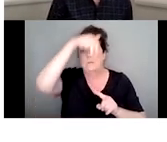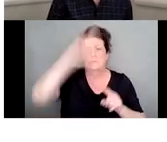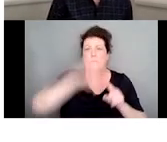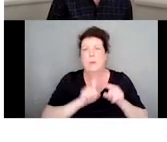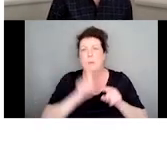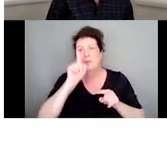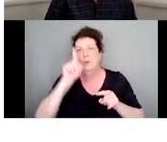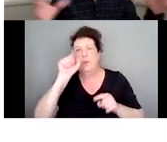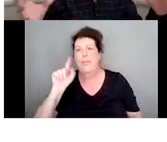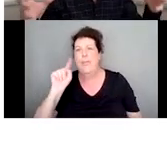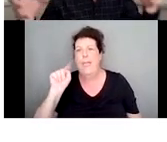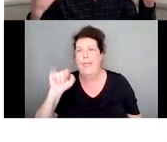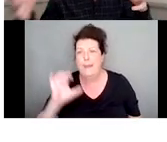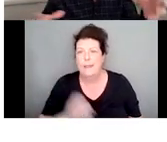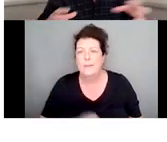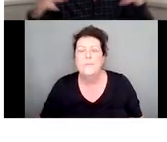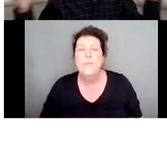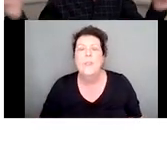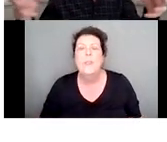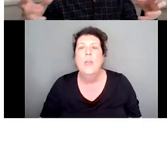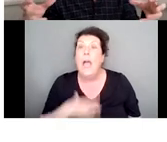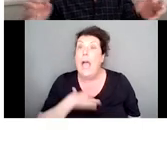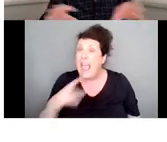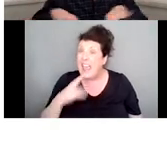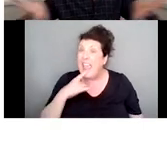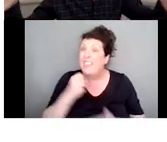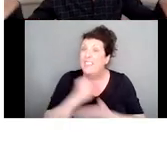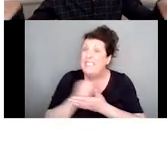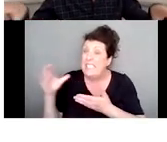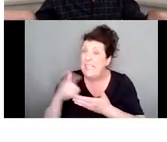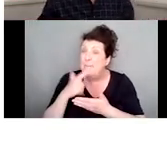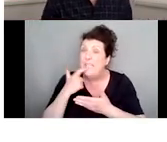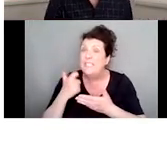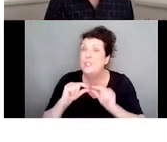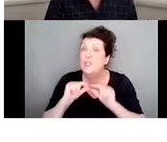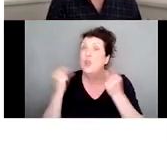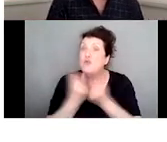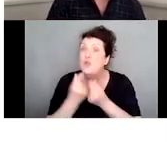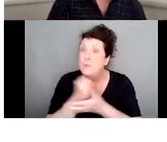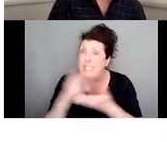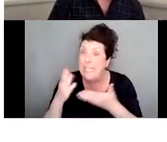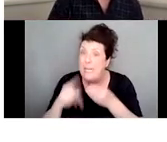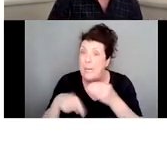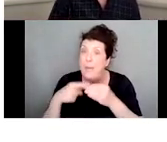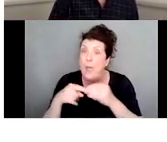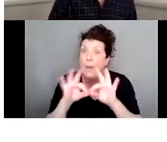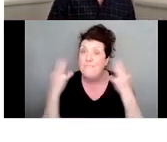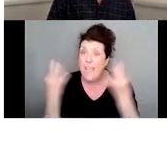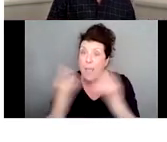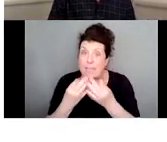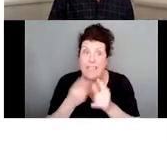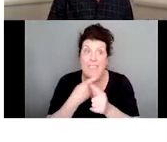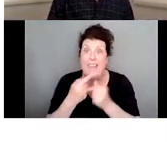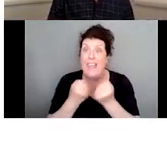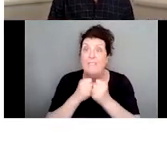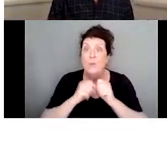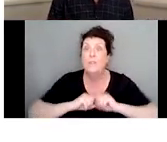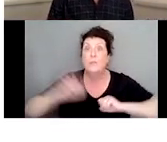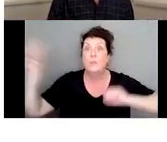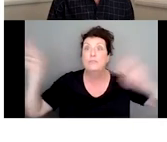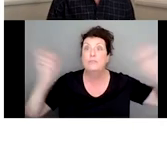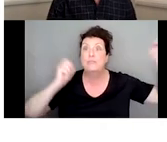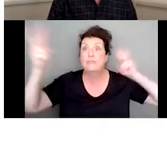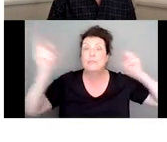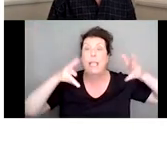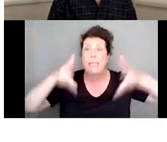because at the end of it, it's a group scene. It's about a family and then everyone kind of clears out and we're left with the three women that, um,